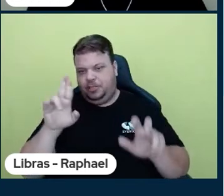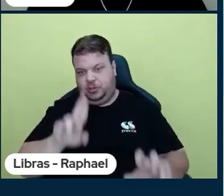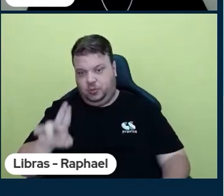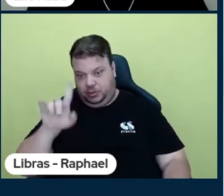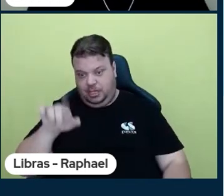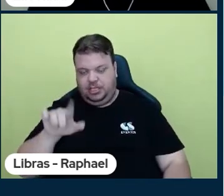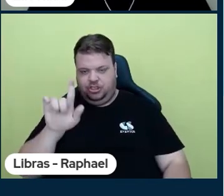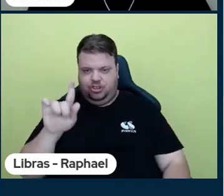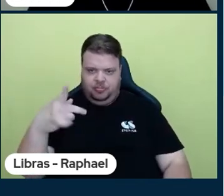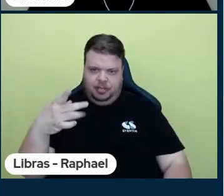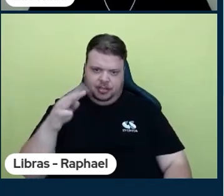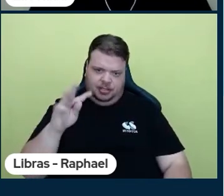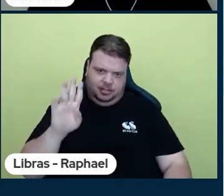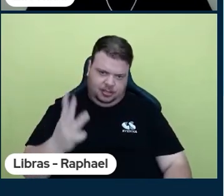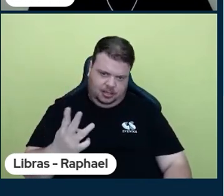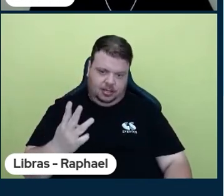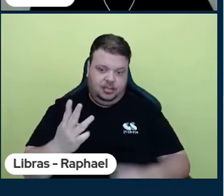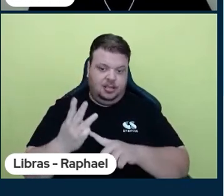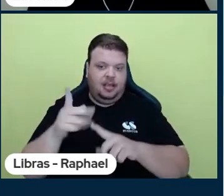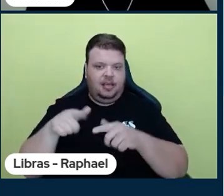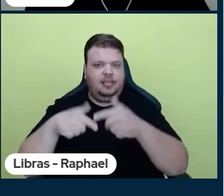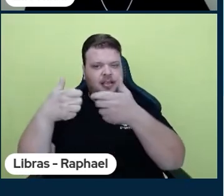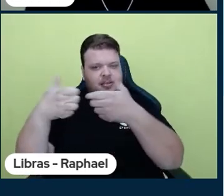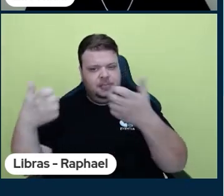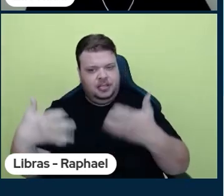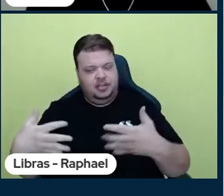answer. Now,